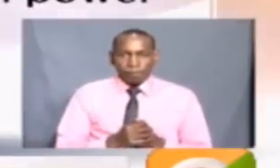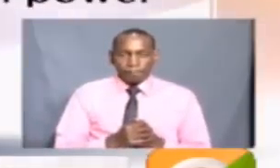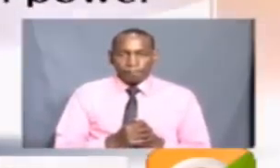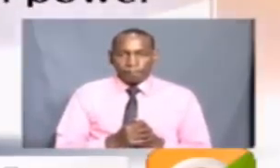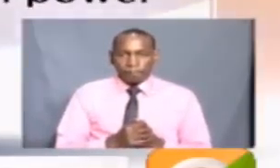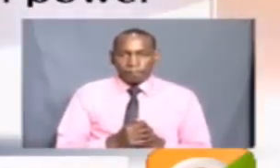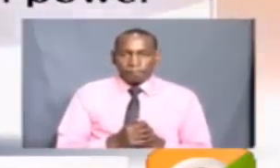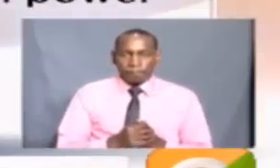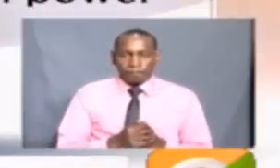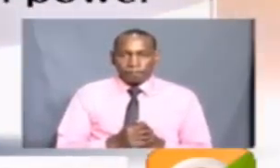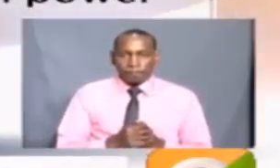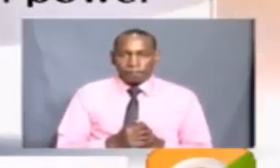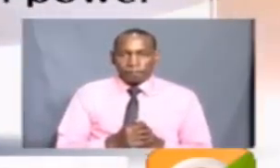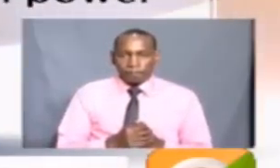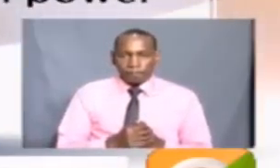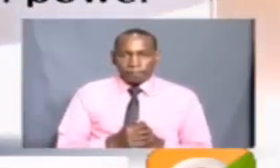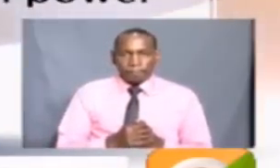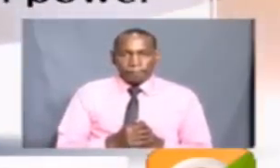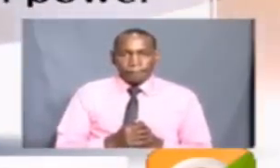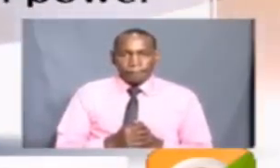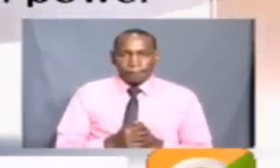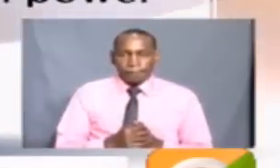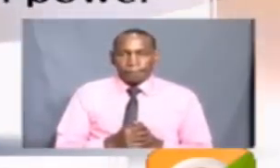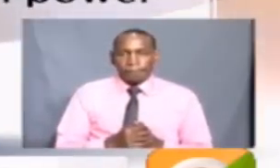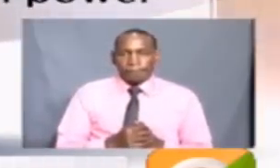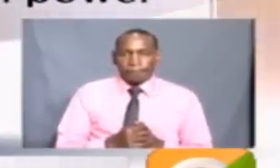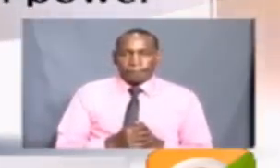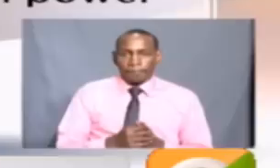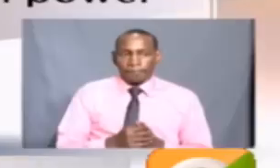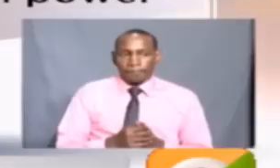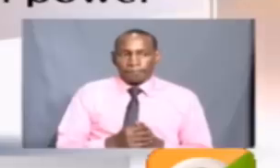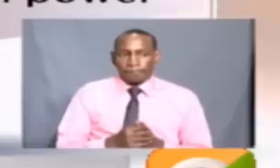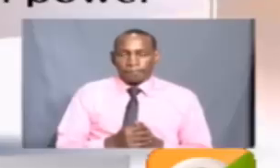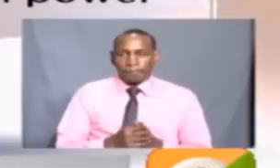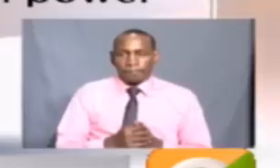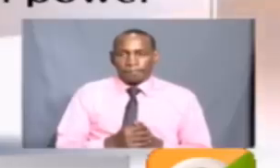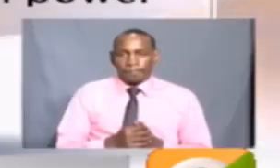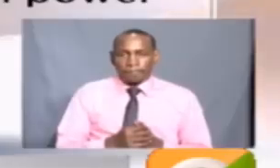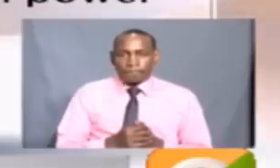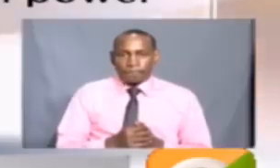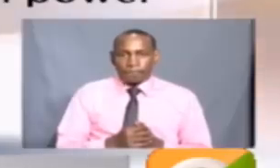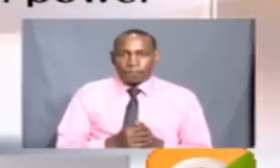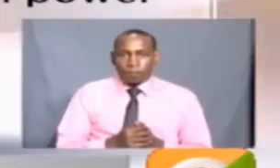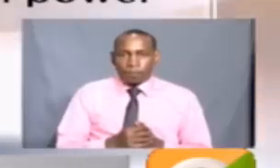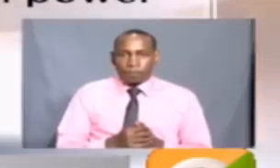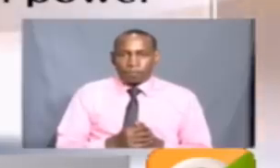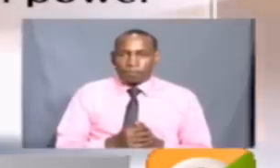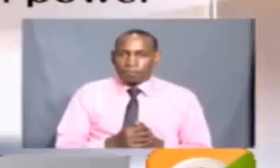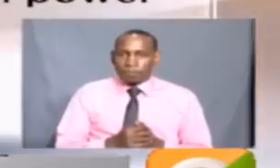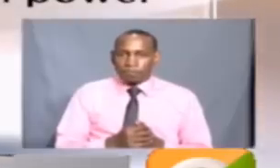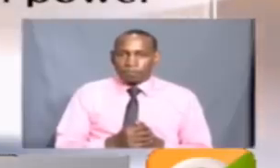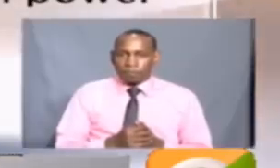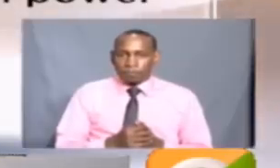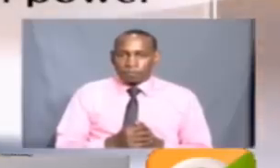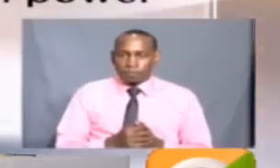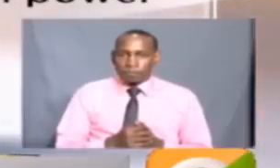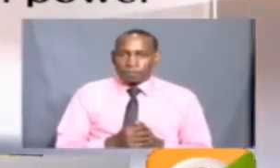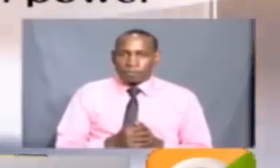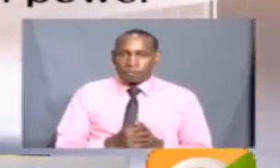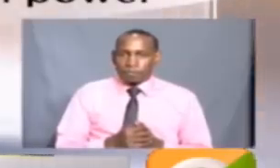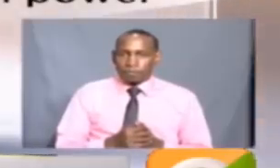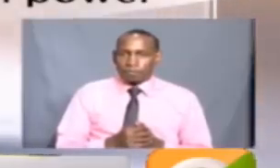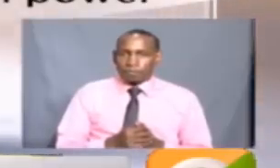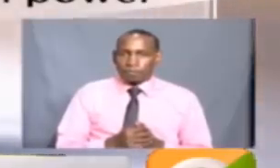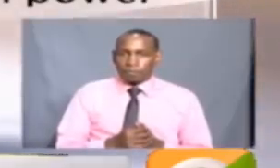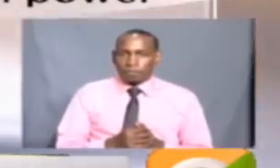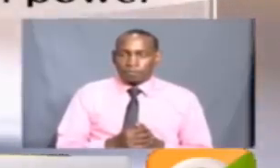litigation. Politics is the ultimate solution, since those mandated to fight it are brought into those respective